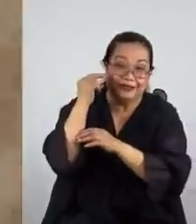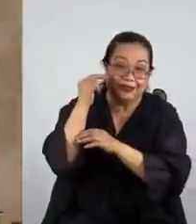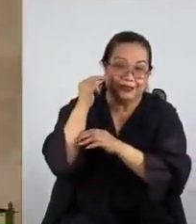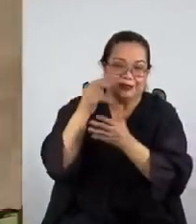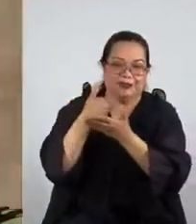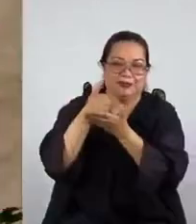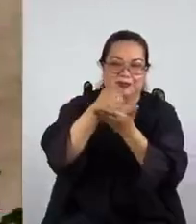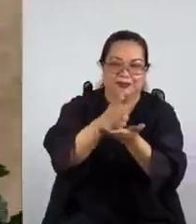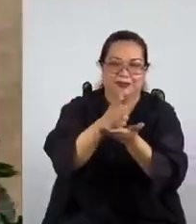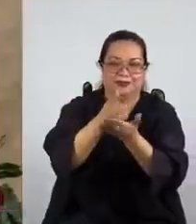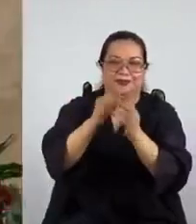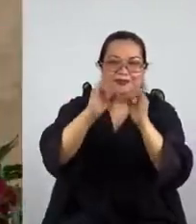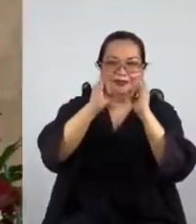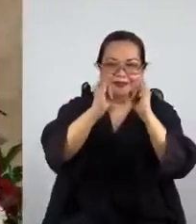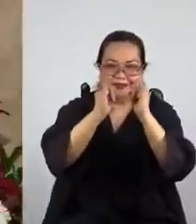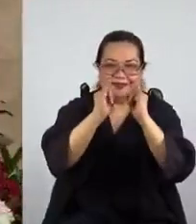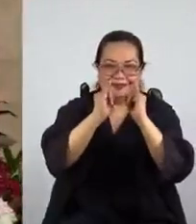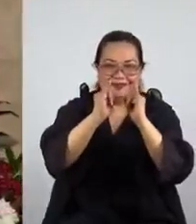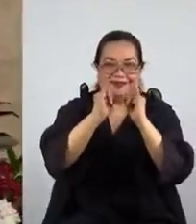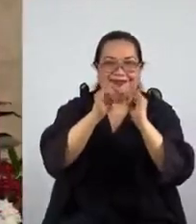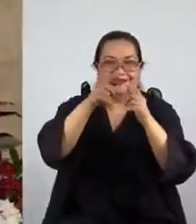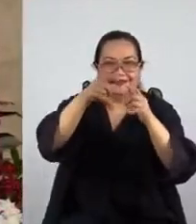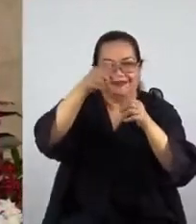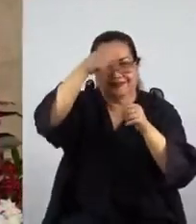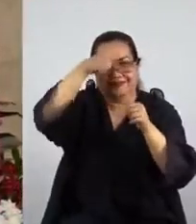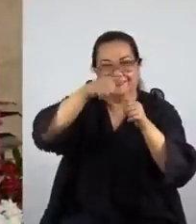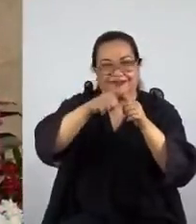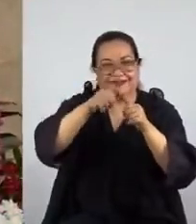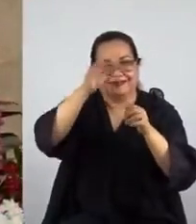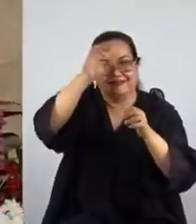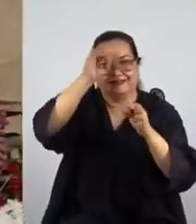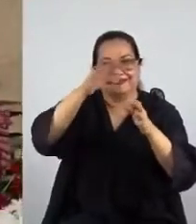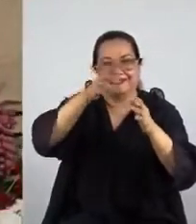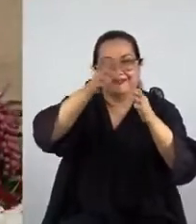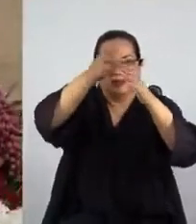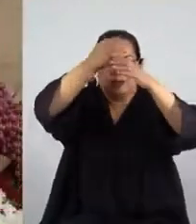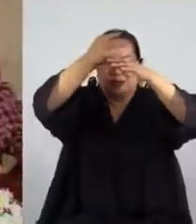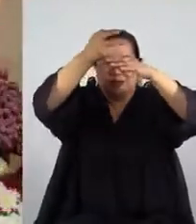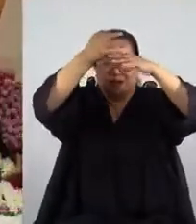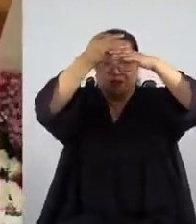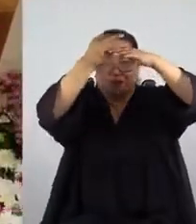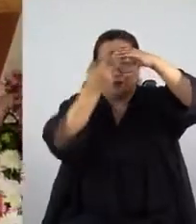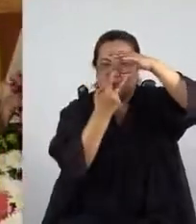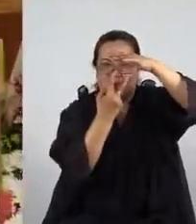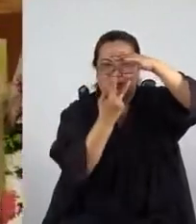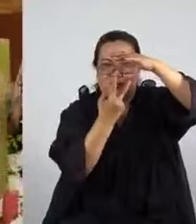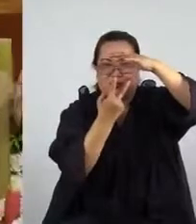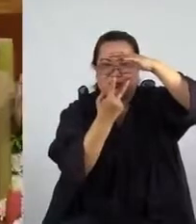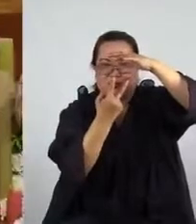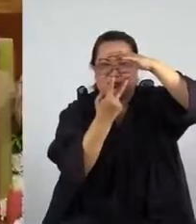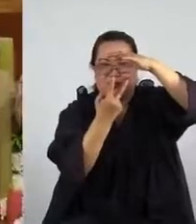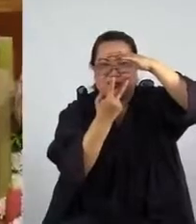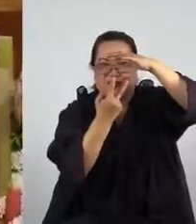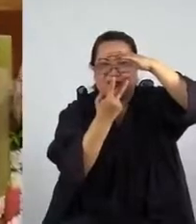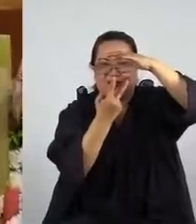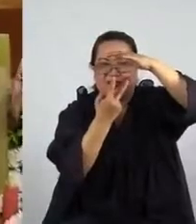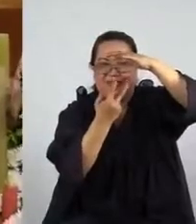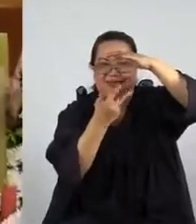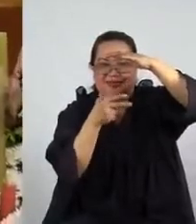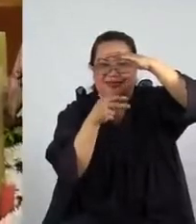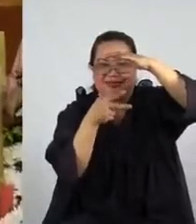he was going to give me the instruction just to make sure that I remember. So we had to go down, just shallow